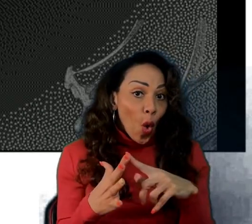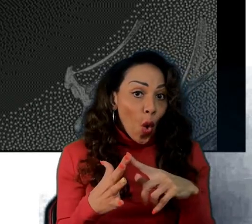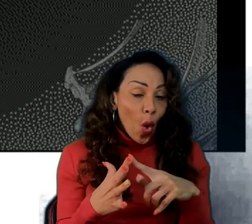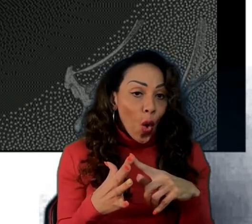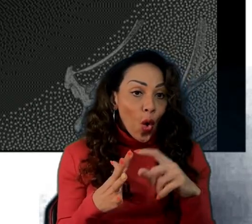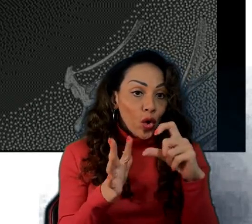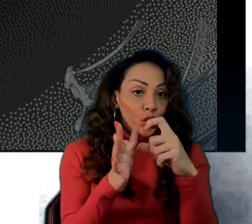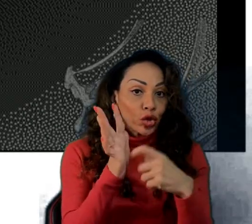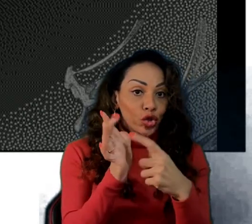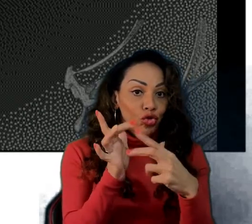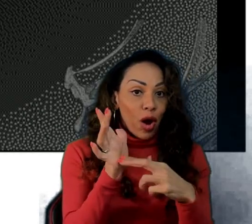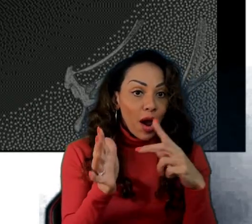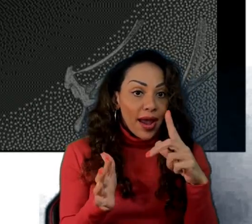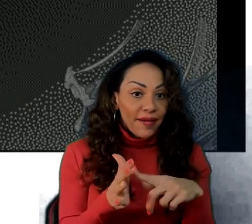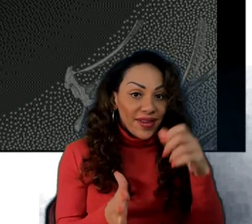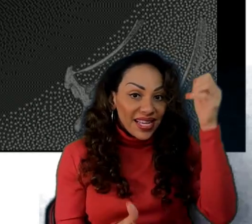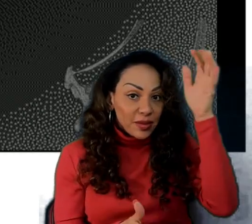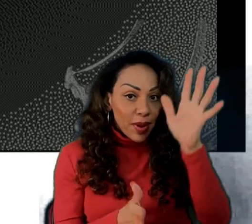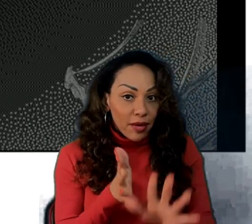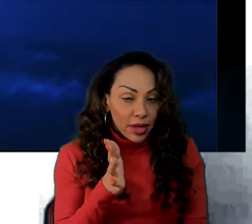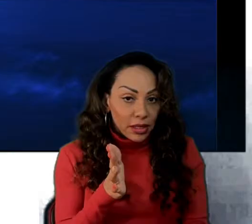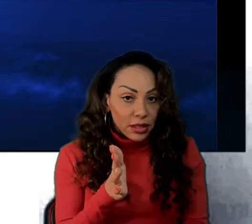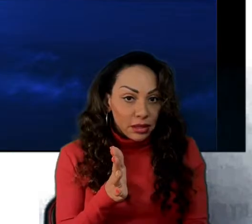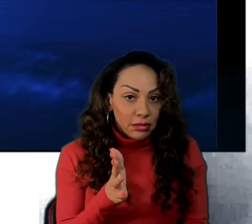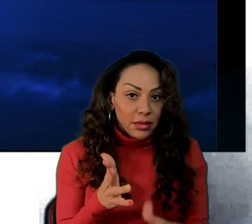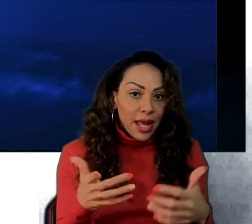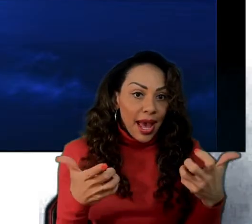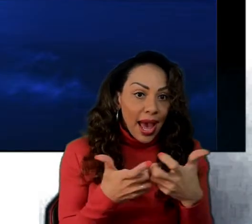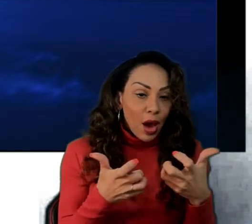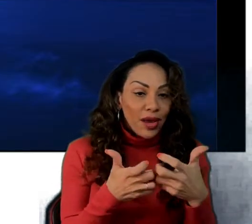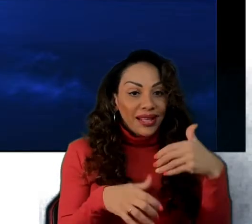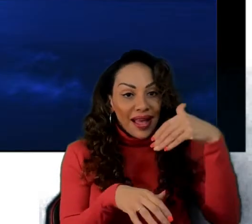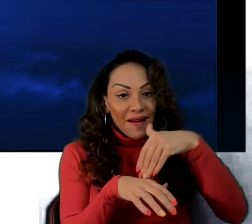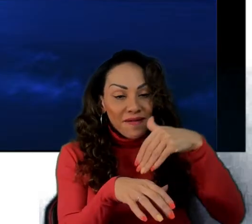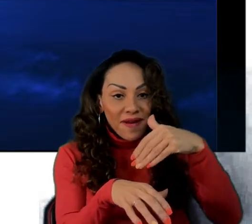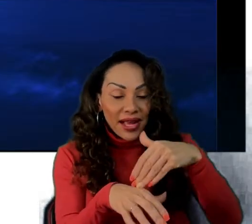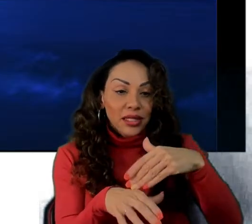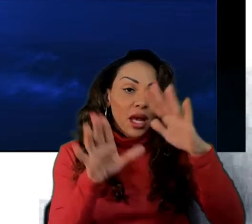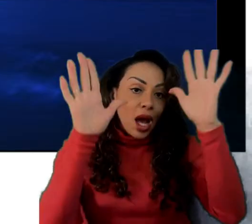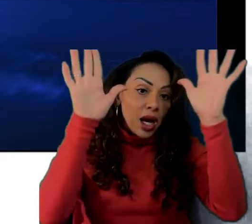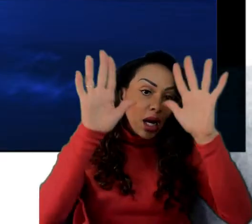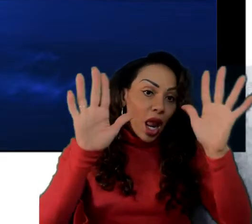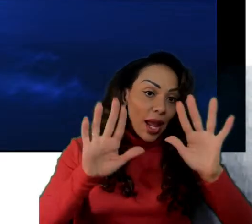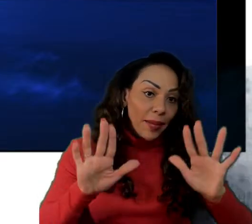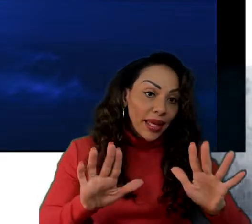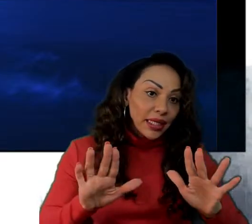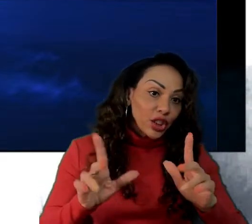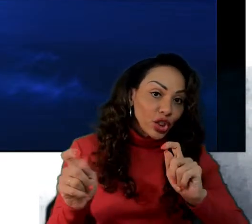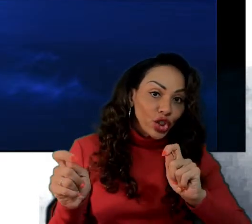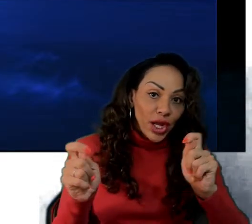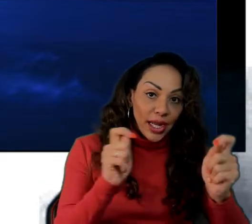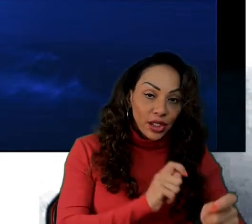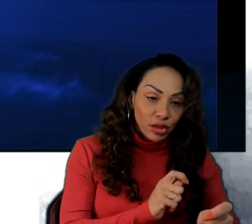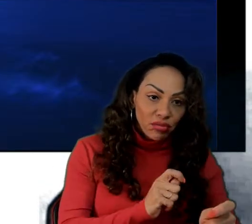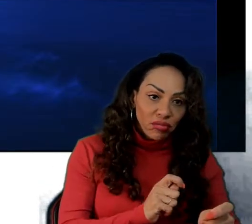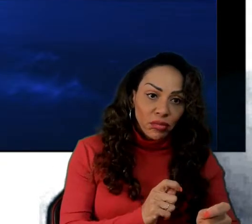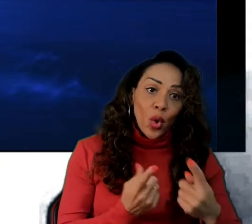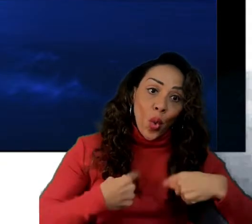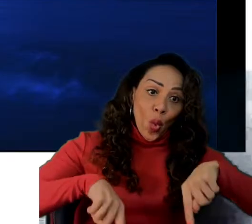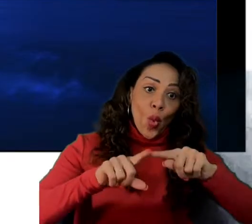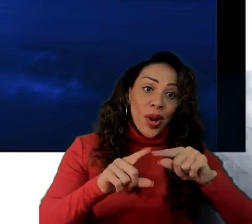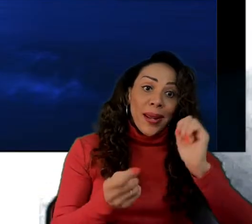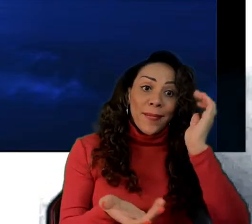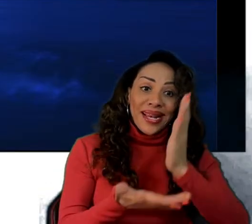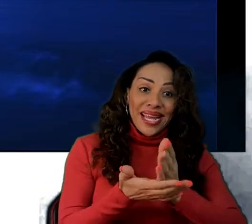of agency around the climate crisis? And we really believed that nature does it best. So we wanted to